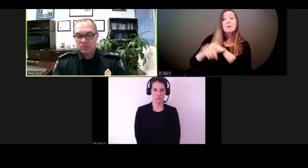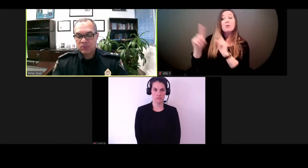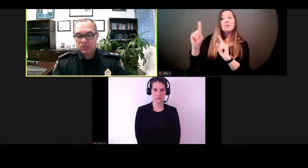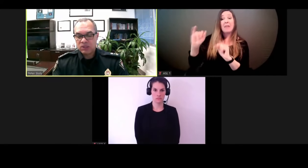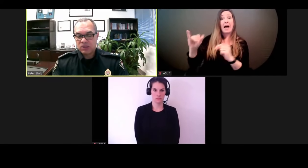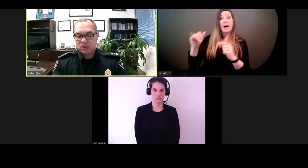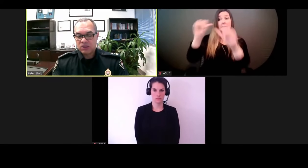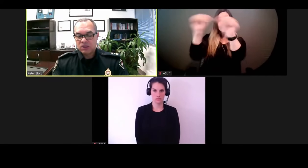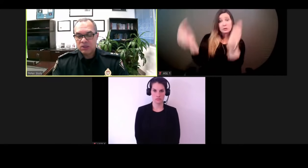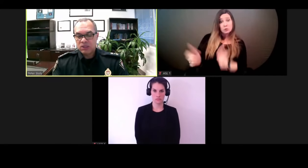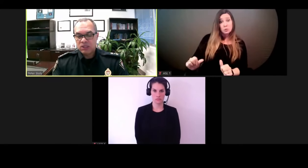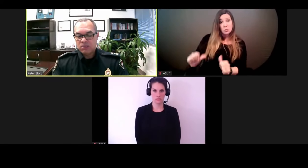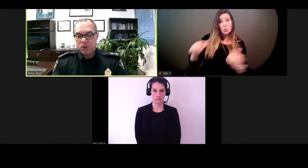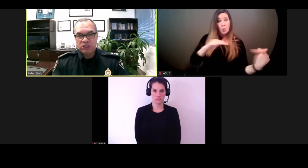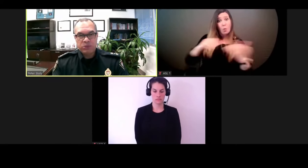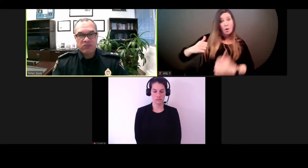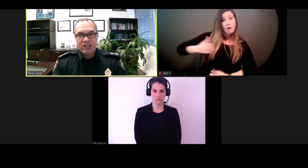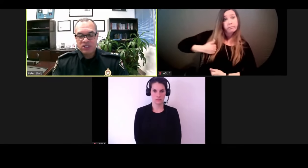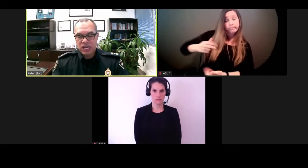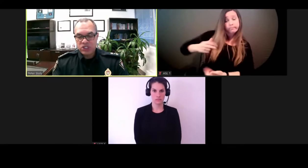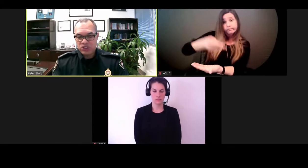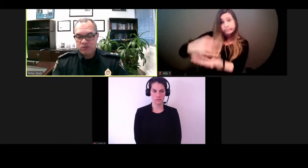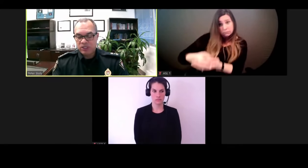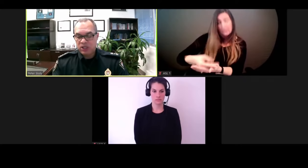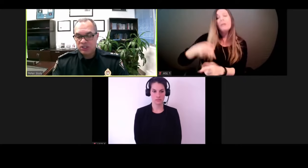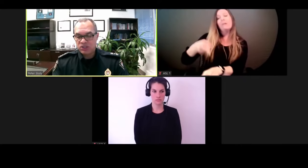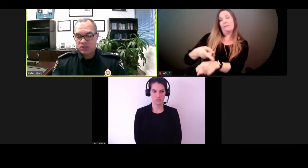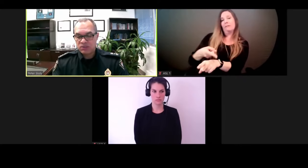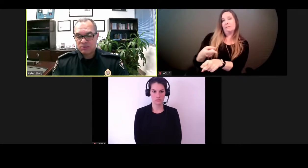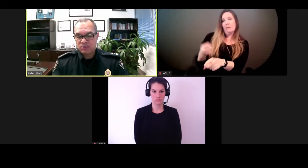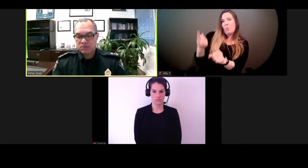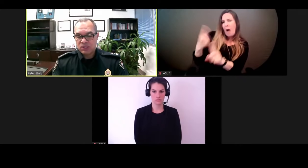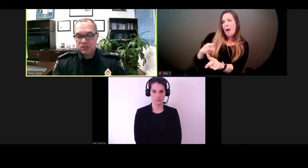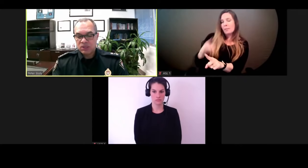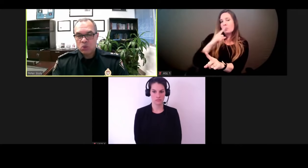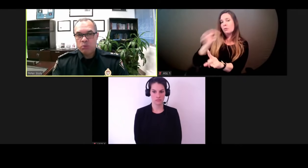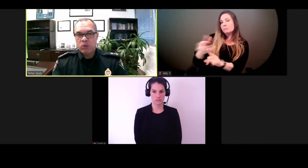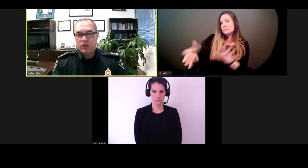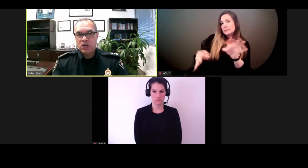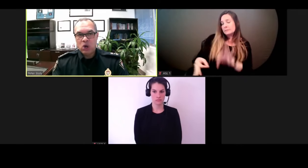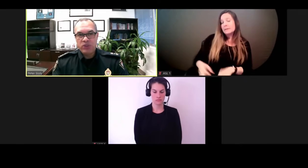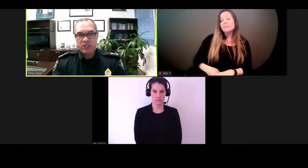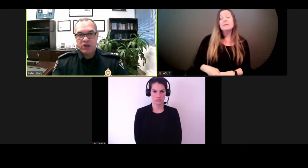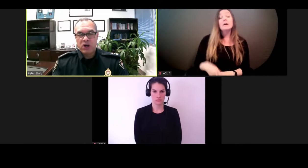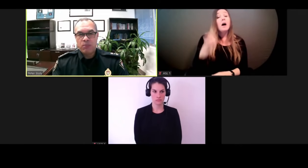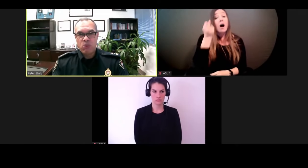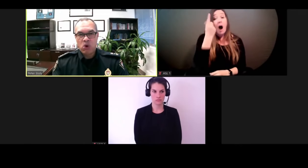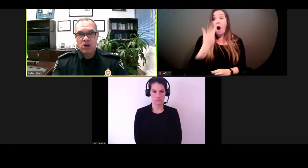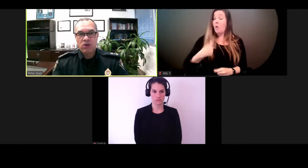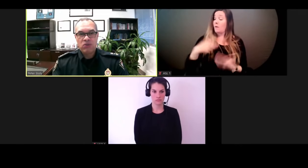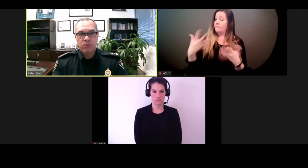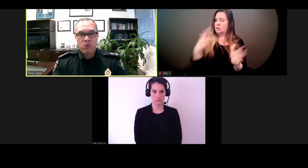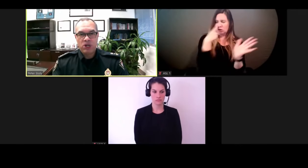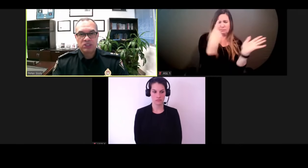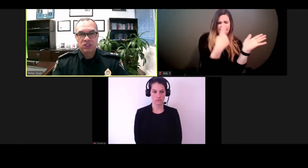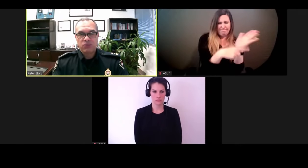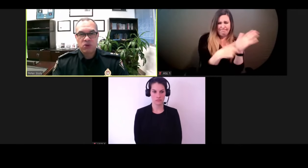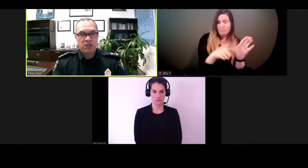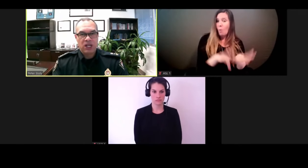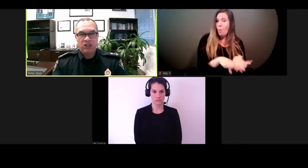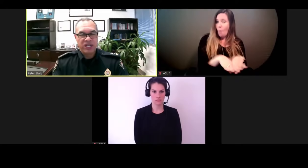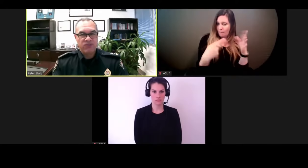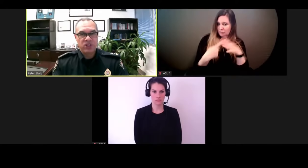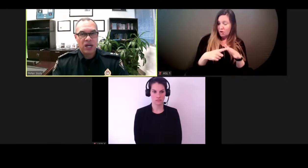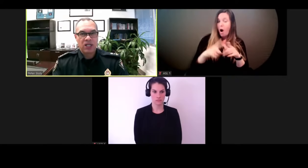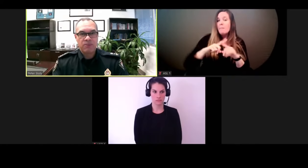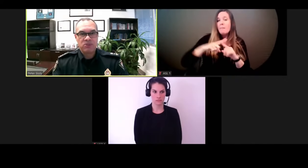Multiple investigations have been launched, but we know that there are more reports of